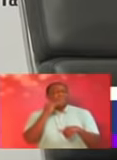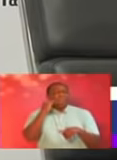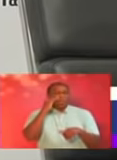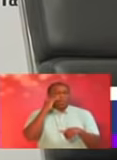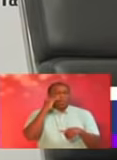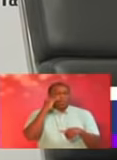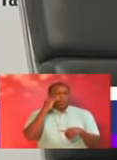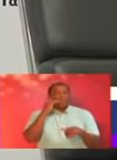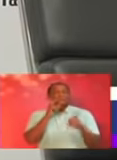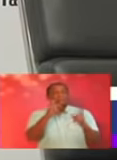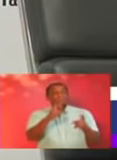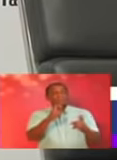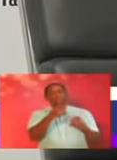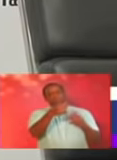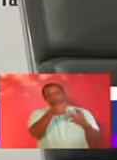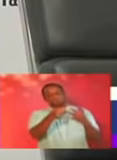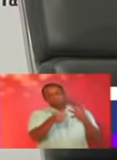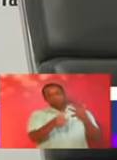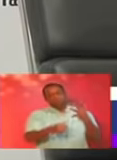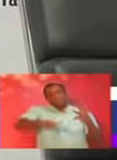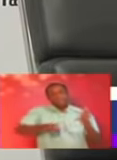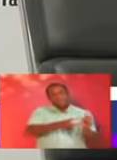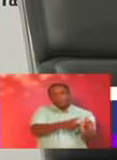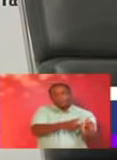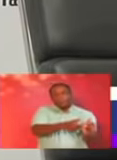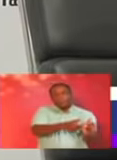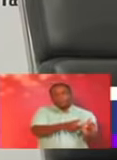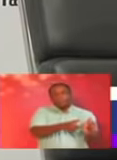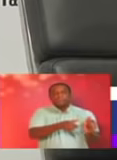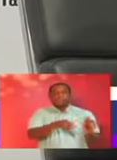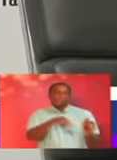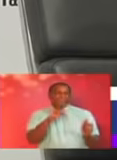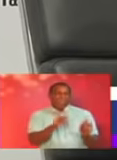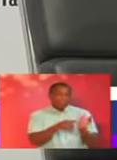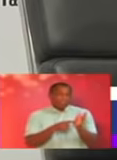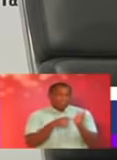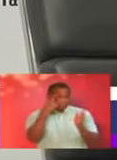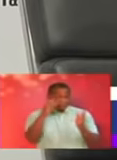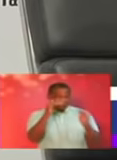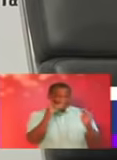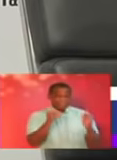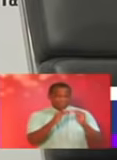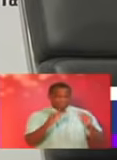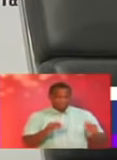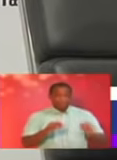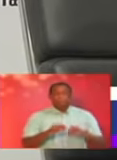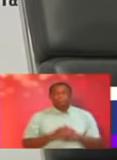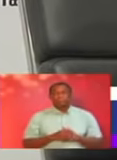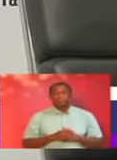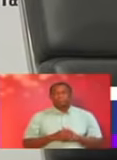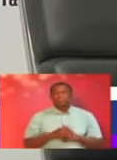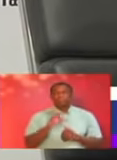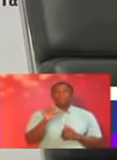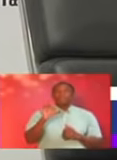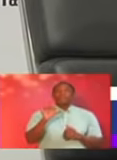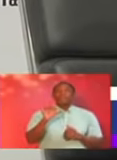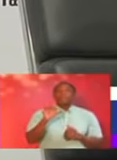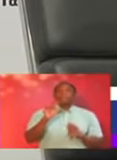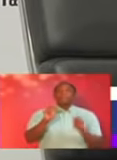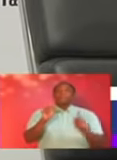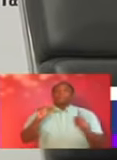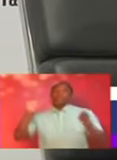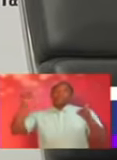the criteria for a step down. If we have a suspect case, for example, from a repatriate that we think it may be a variant